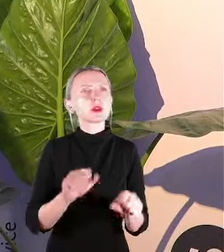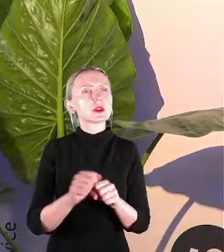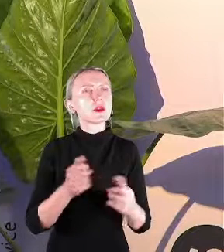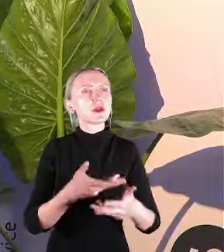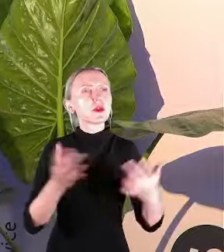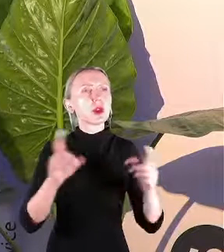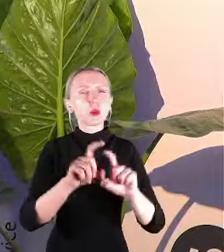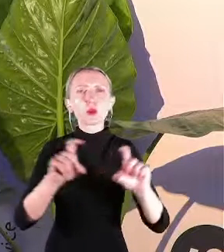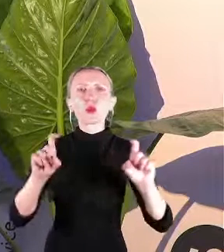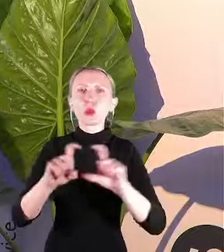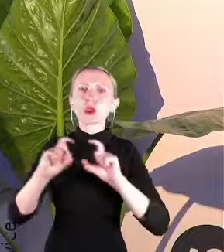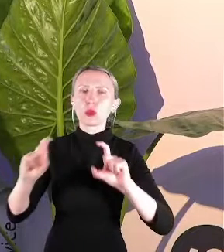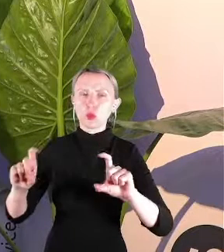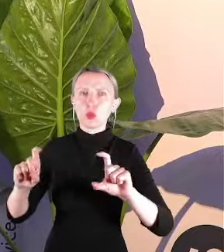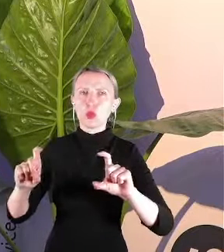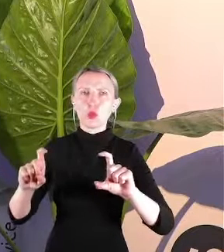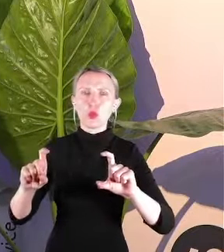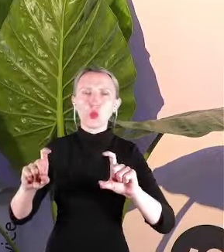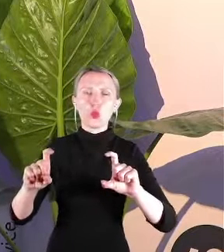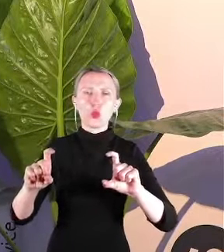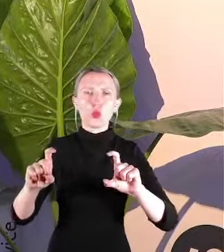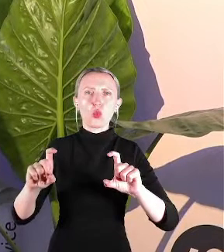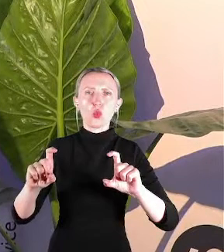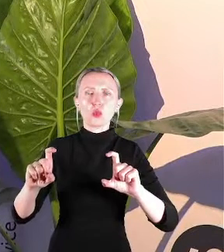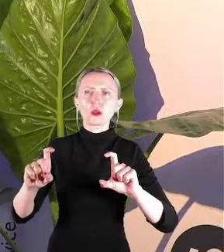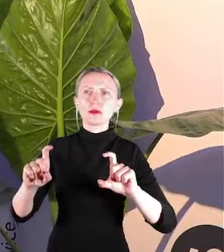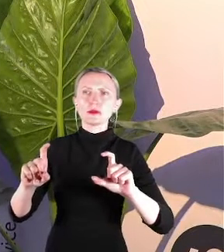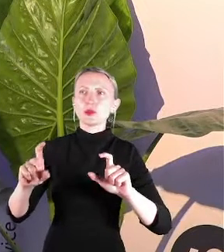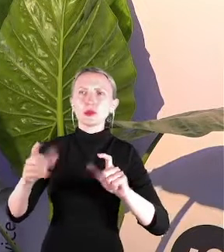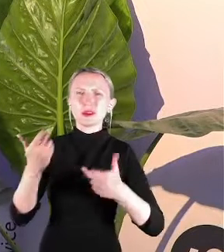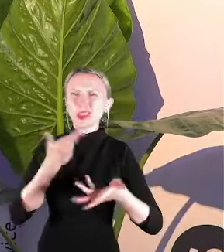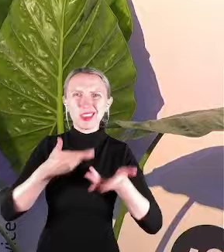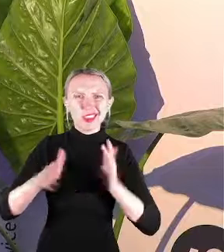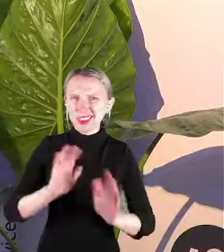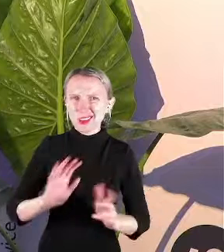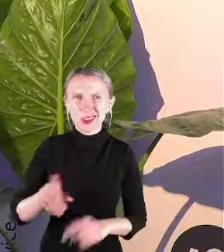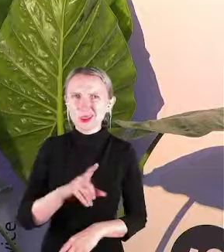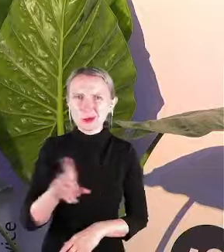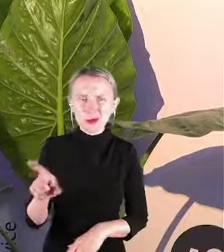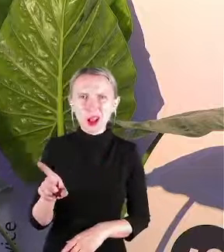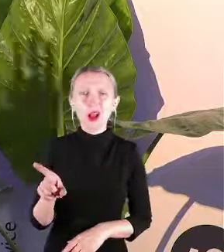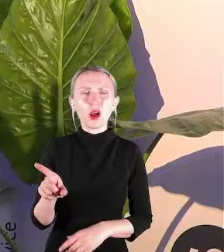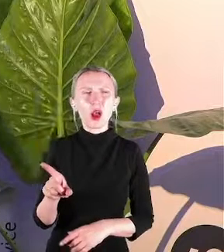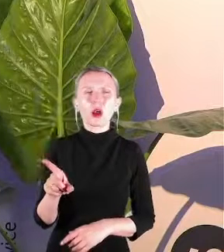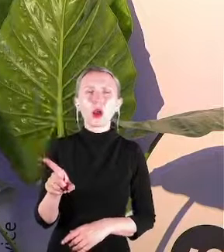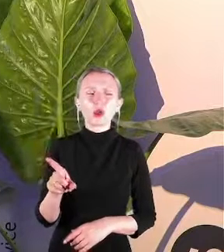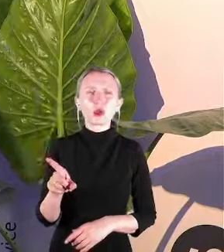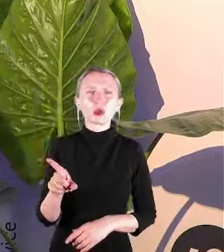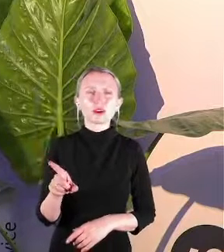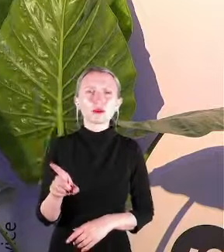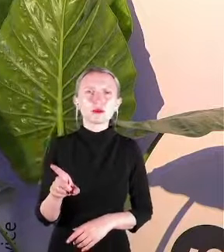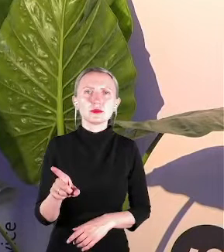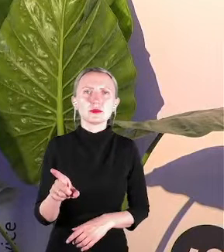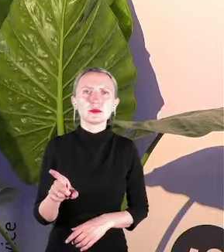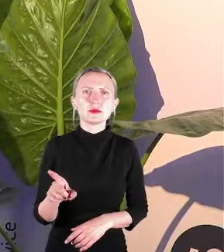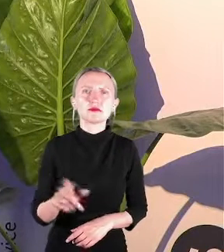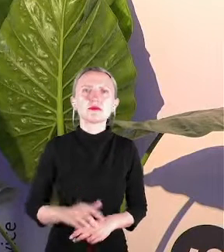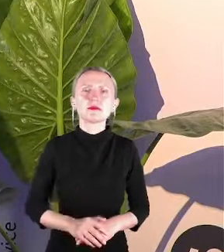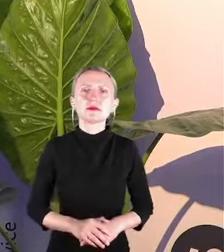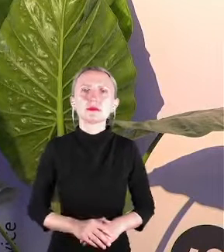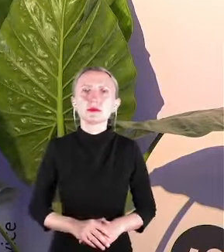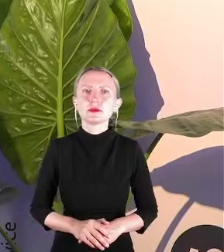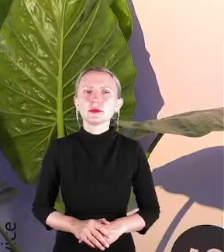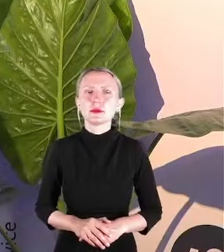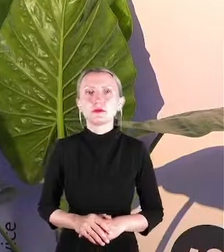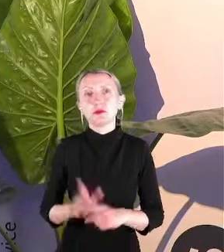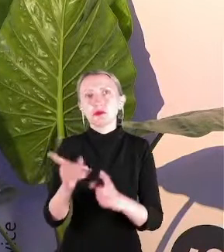and replaced by other things, by the new things, by the fancy technology,